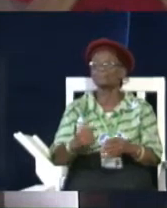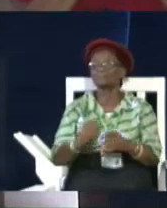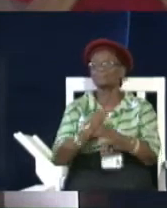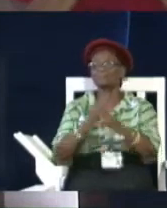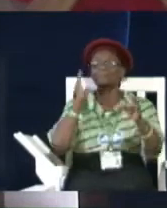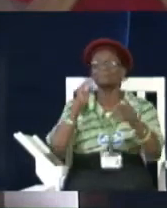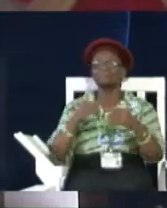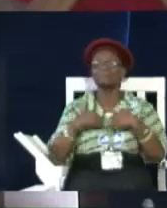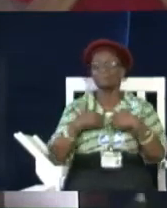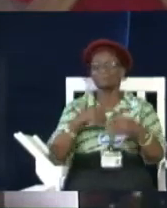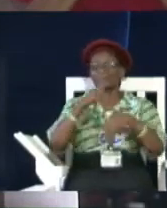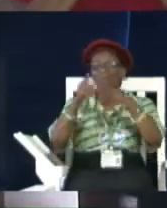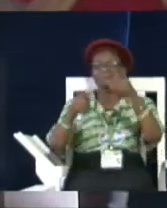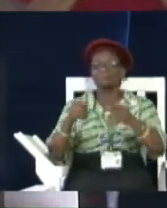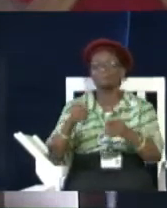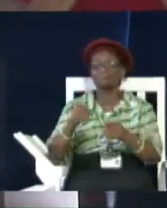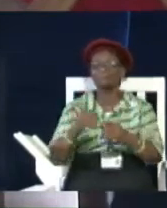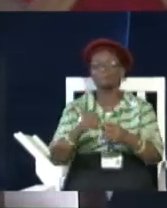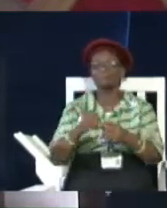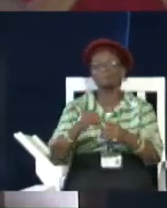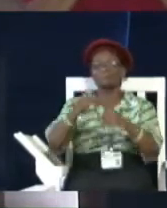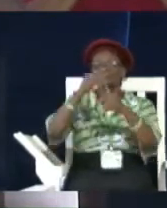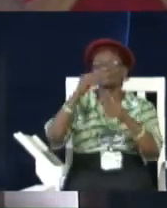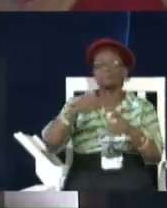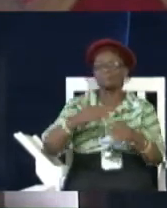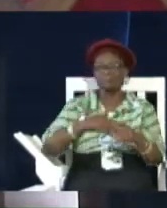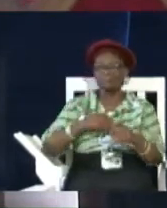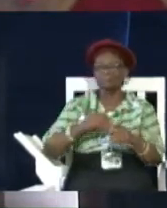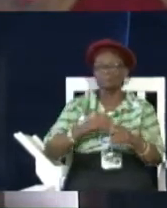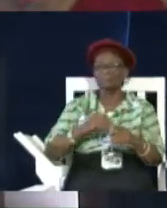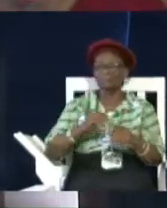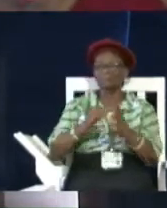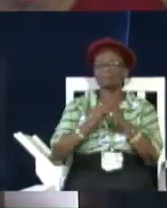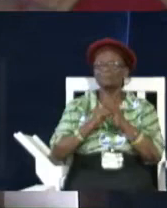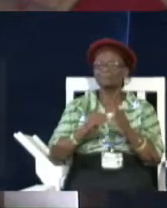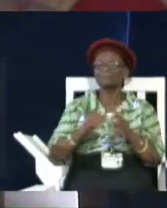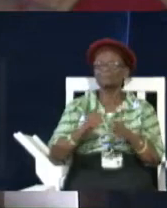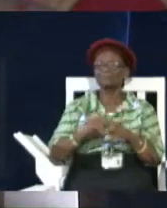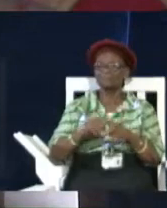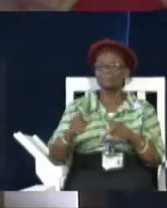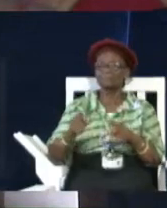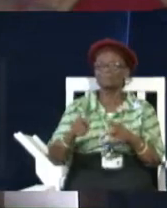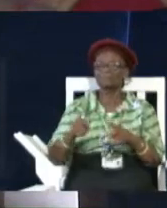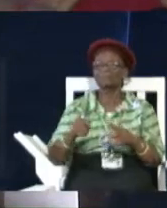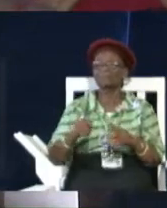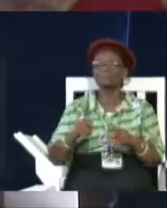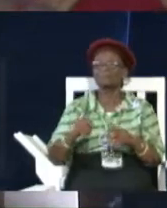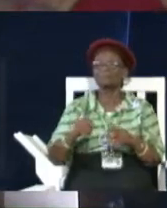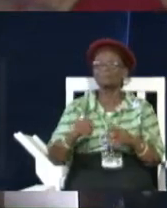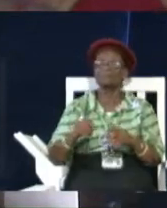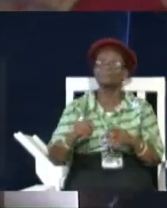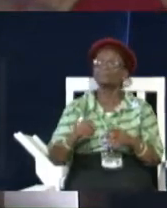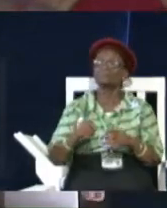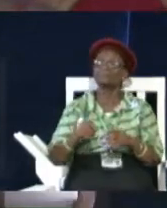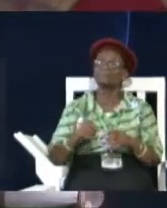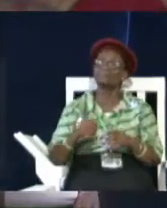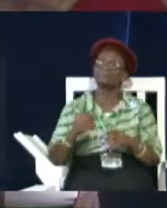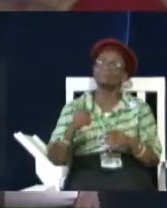but I was the only black man in the group, so that helped them to notice somebody is missing.